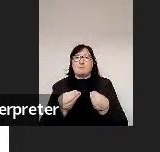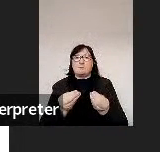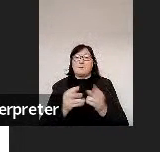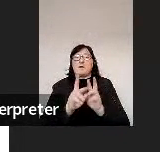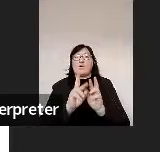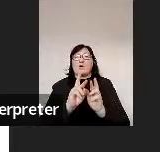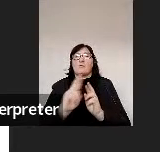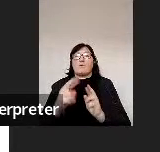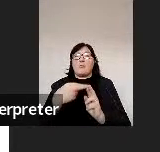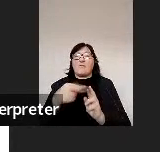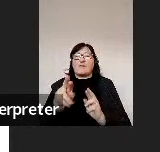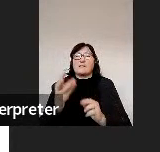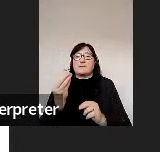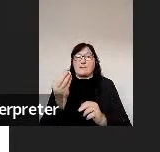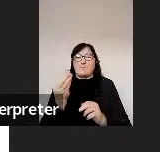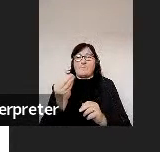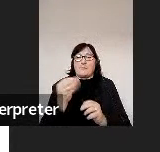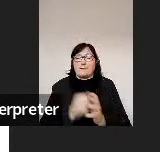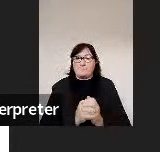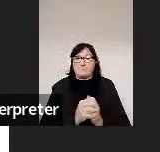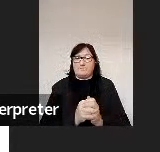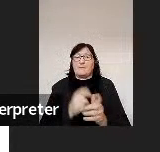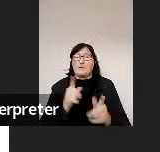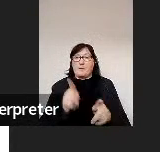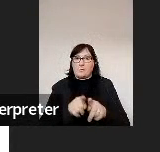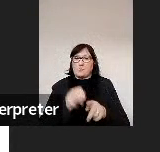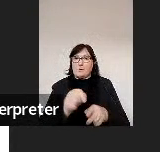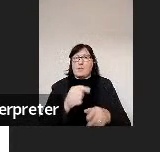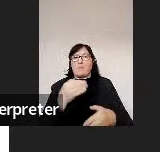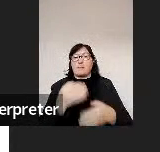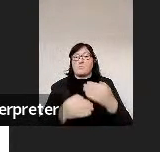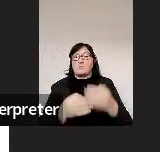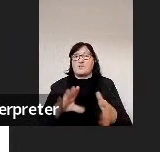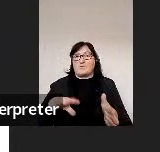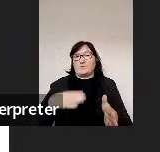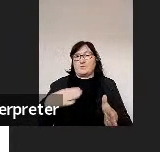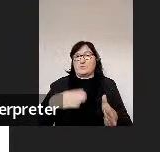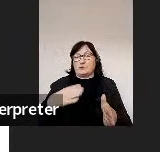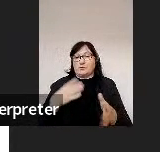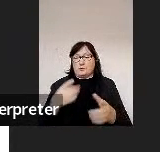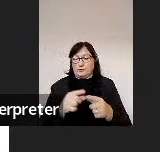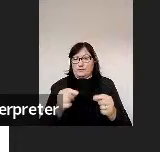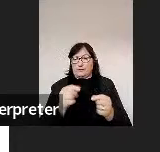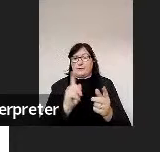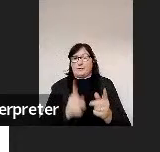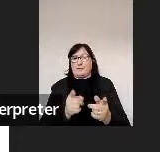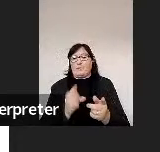processed, you'll also receive an email or SMS notification.